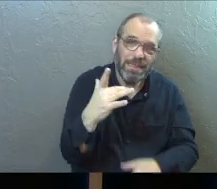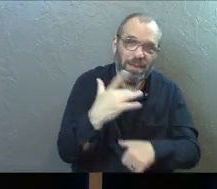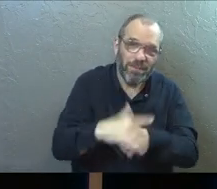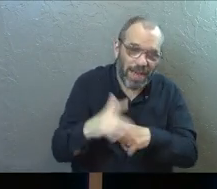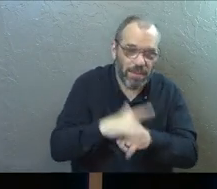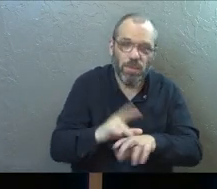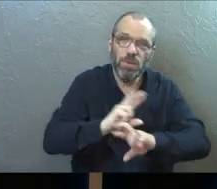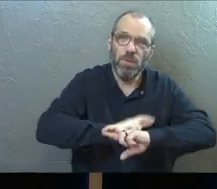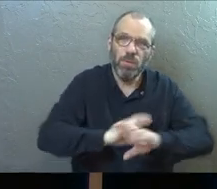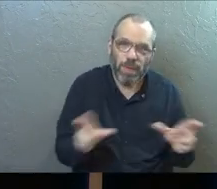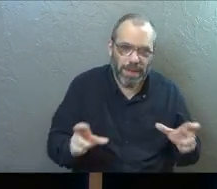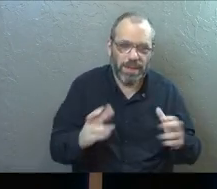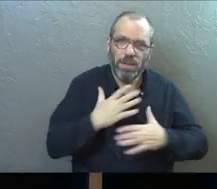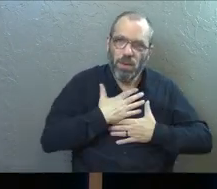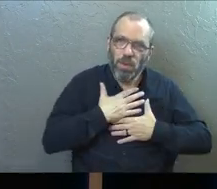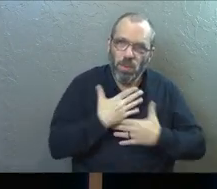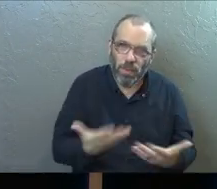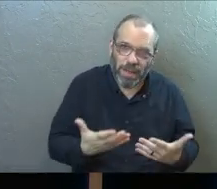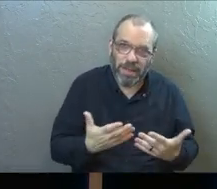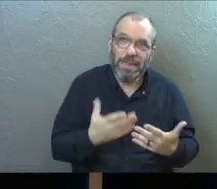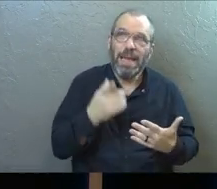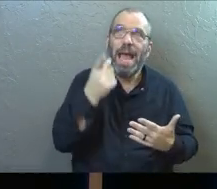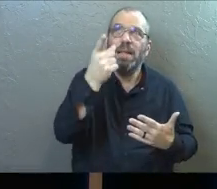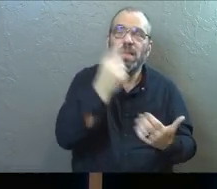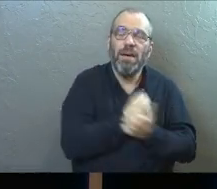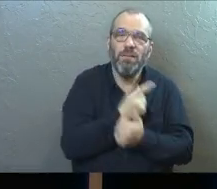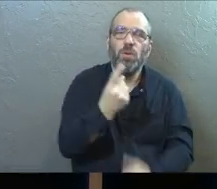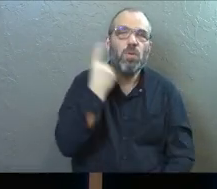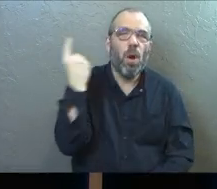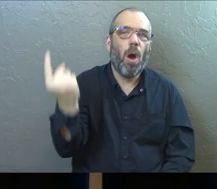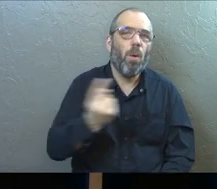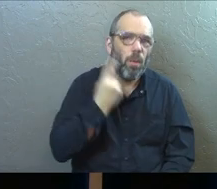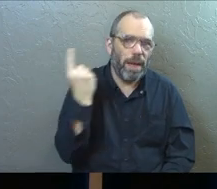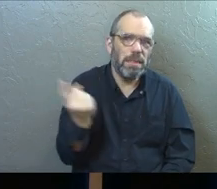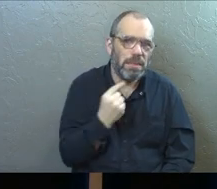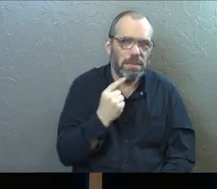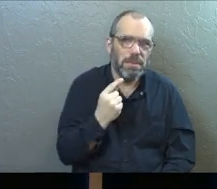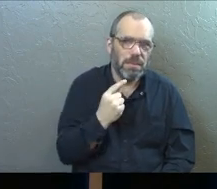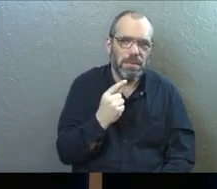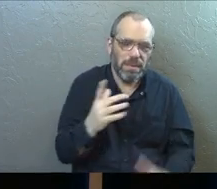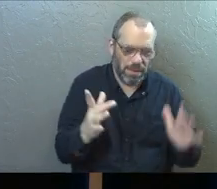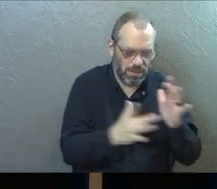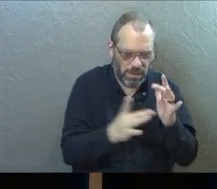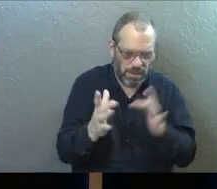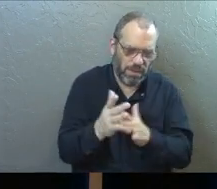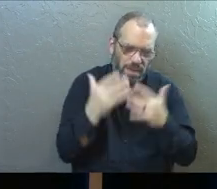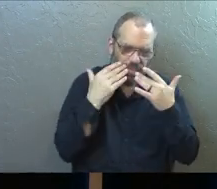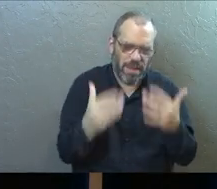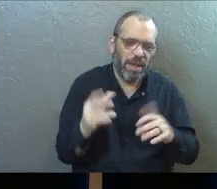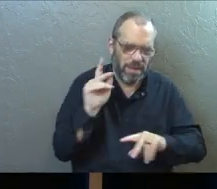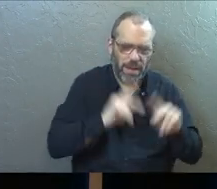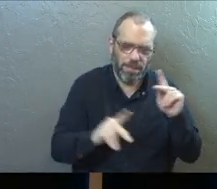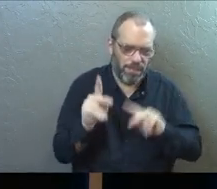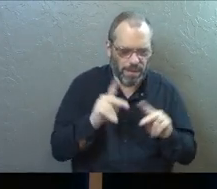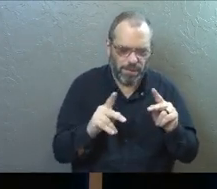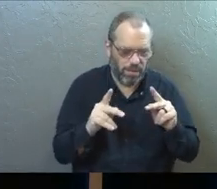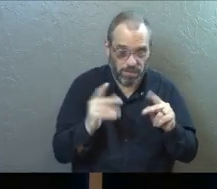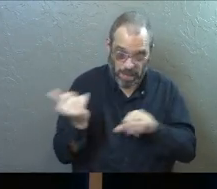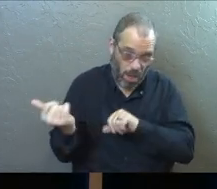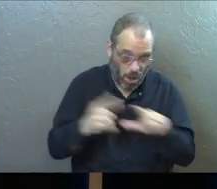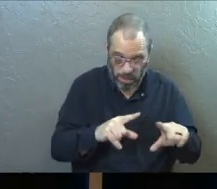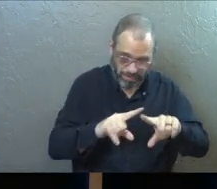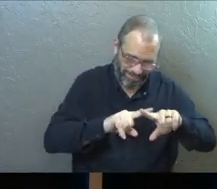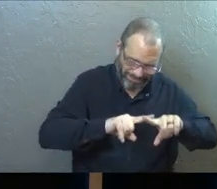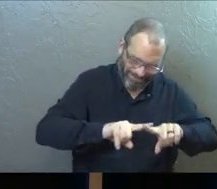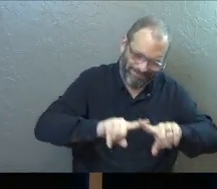available, always ready, always willing, and he will always love you. Jesus, we thank you for this time. I pray that people, all of us, Lord, we